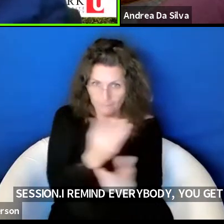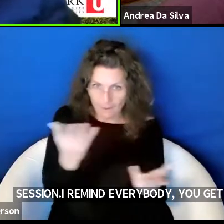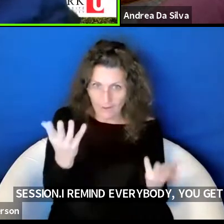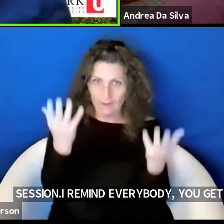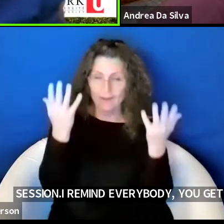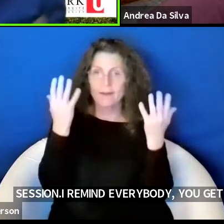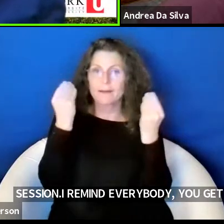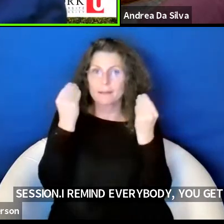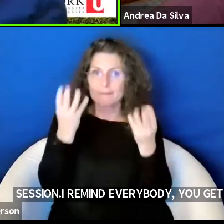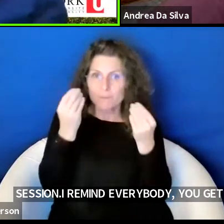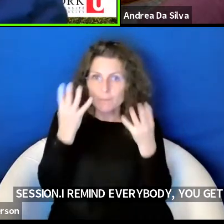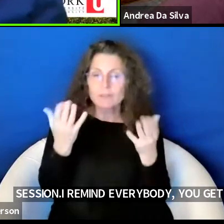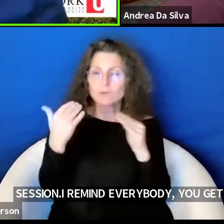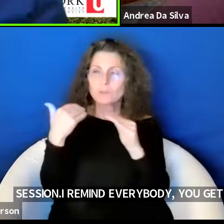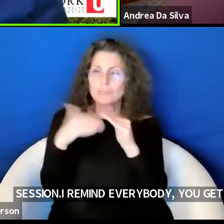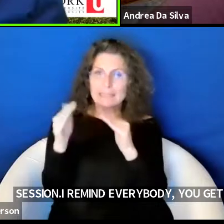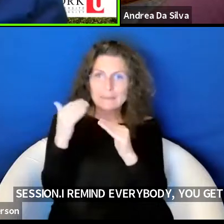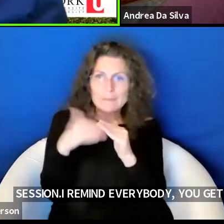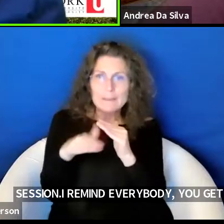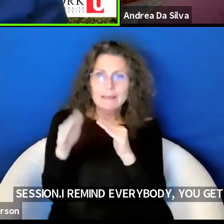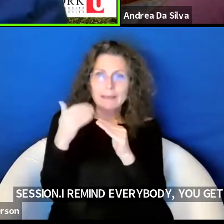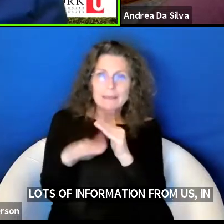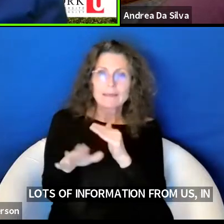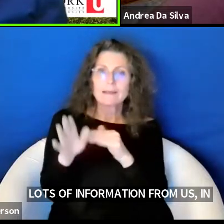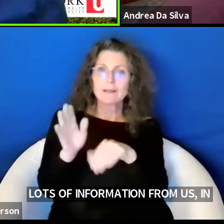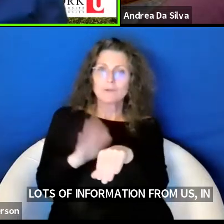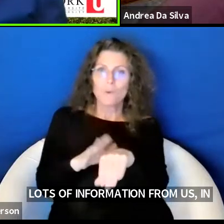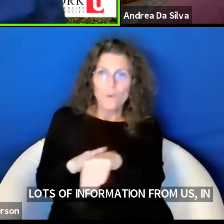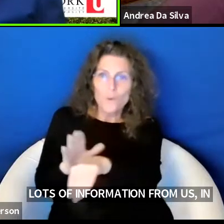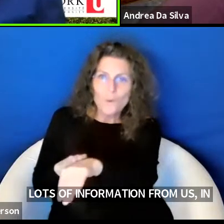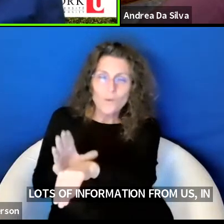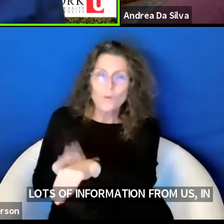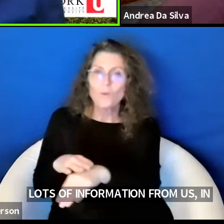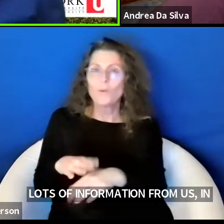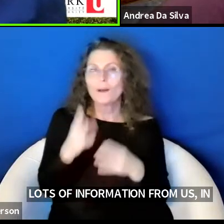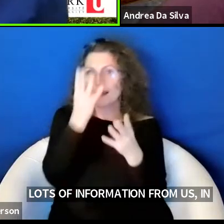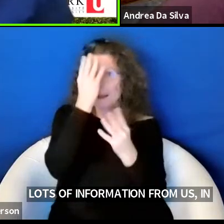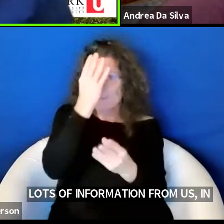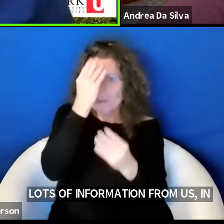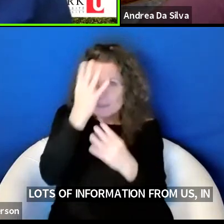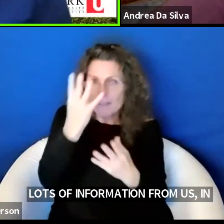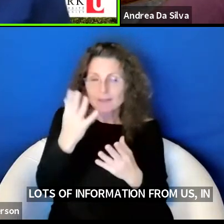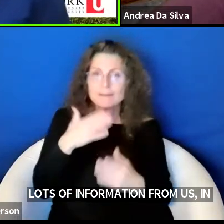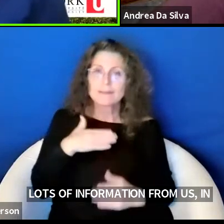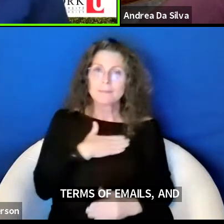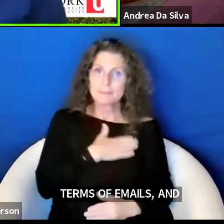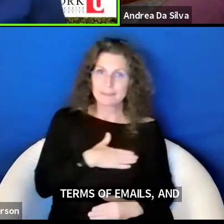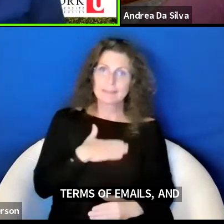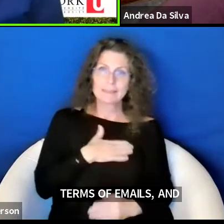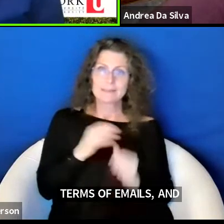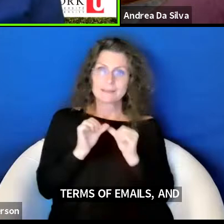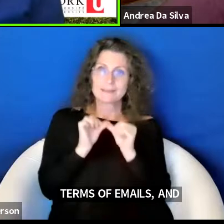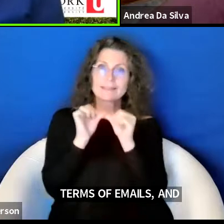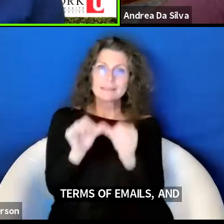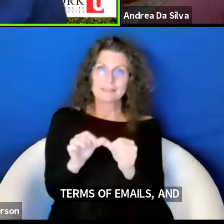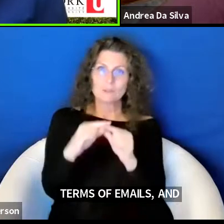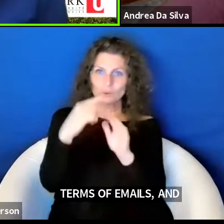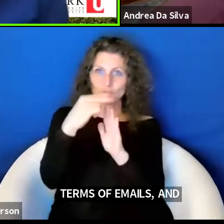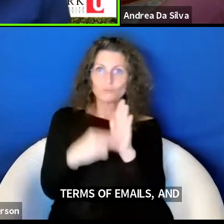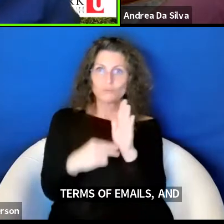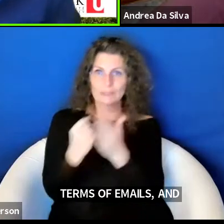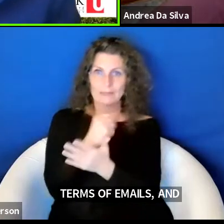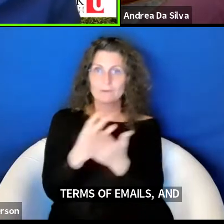terms of emails and notifications, and please continue to read